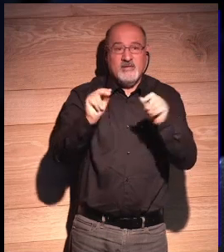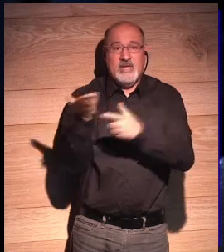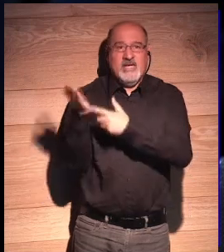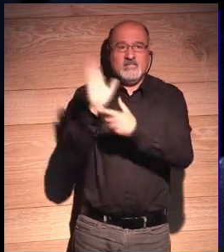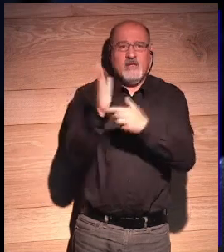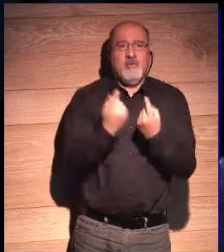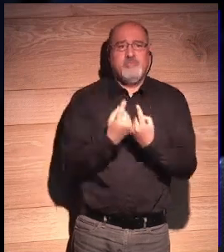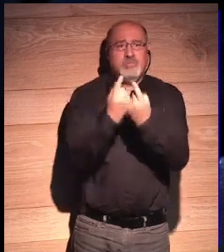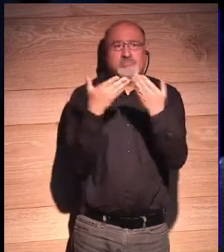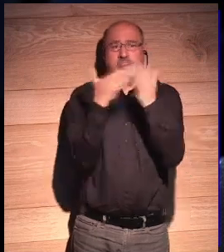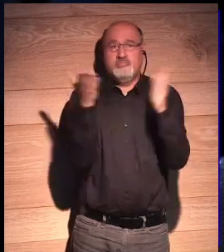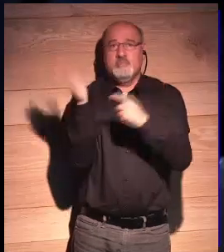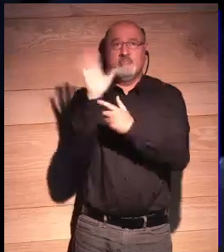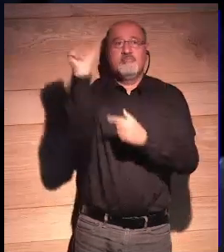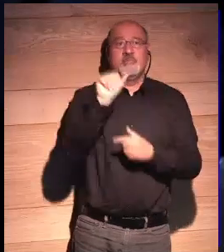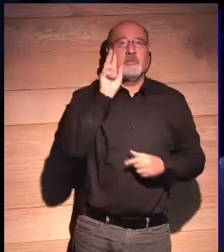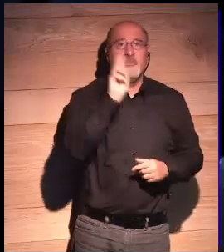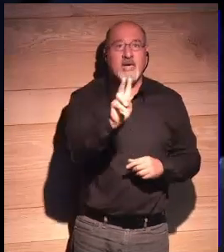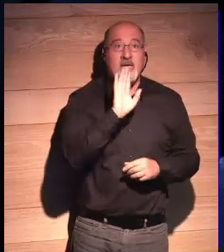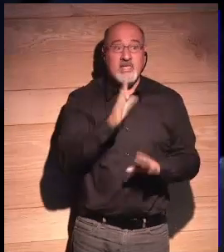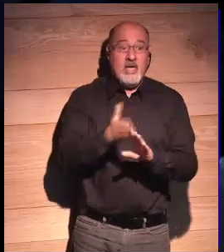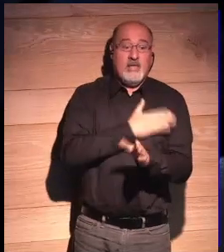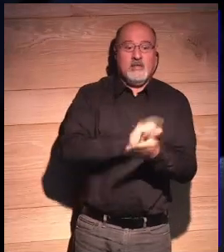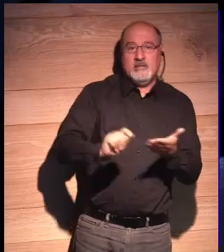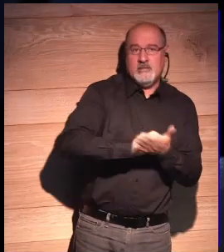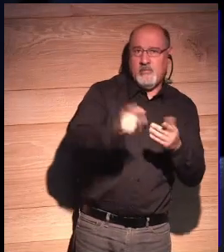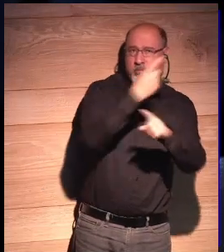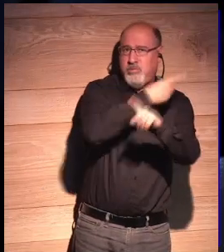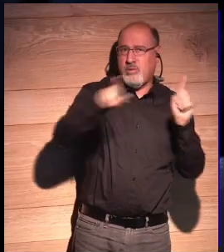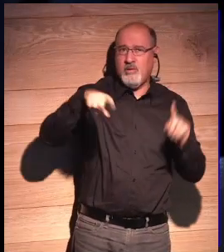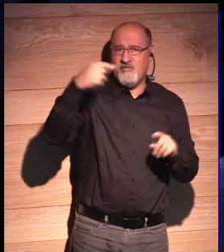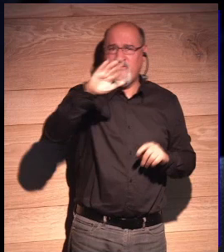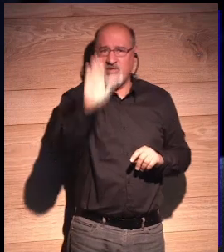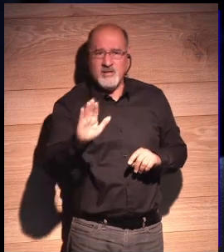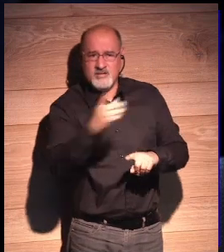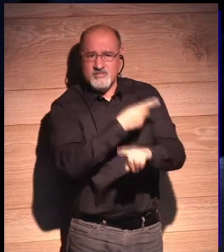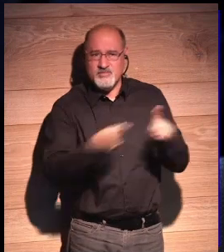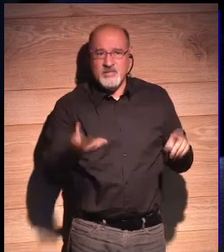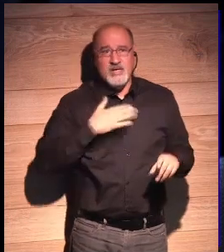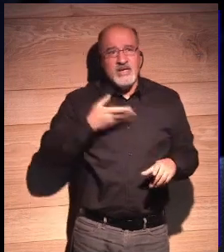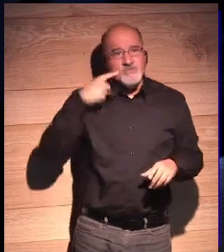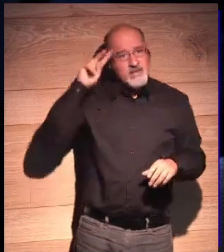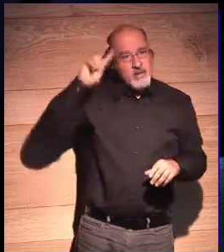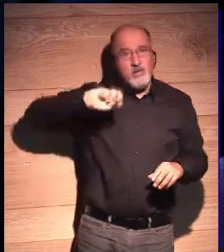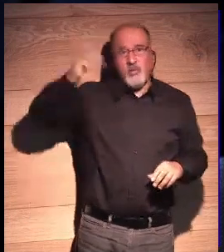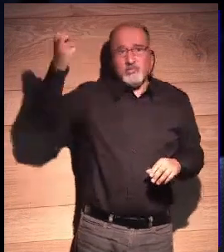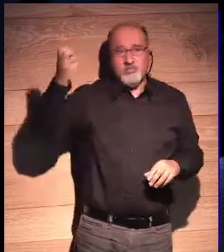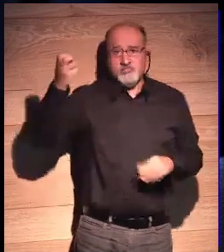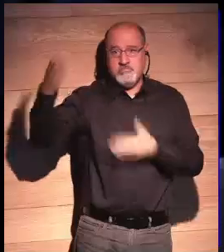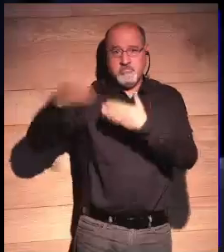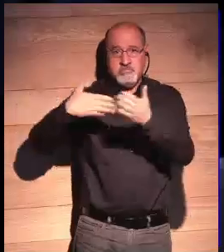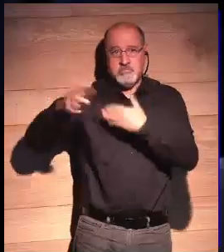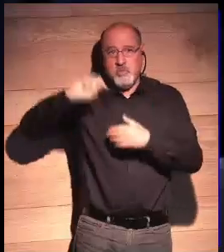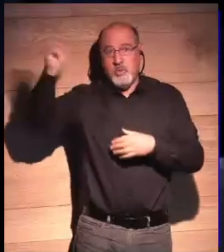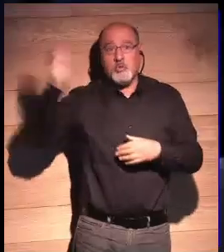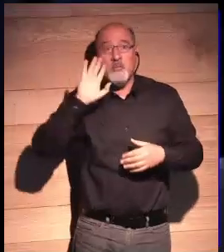this has nothing to do with me. It felt like a totally different outside experience. And yet there were, jokes that I had written